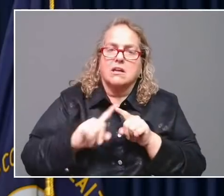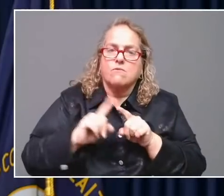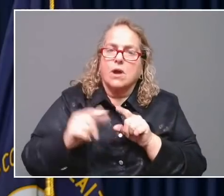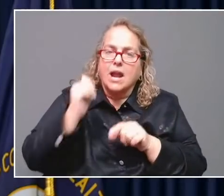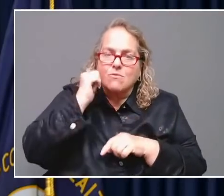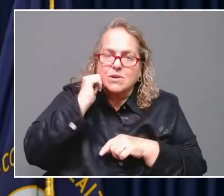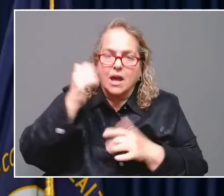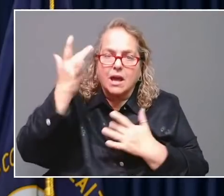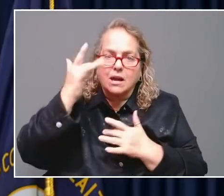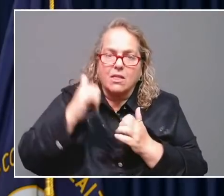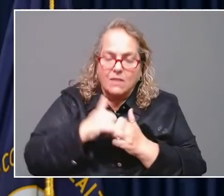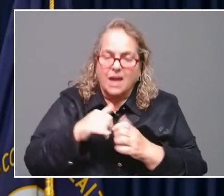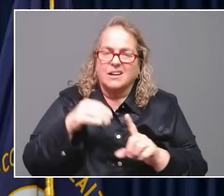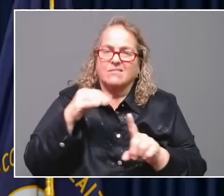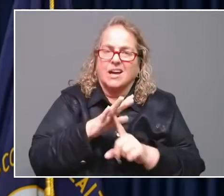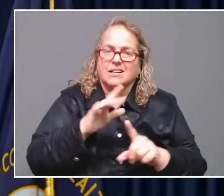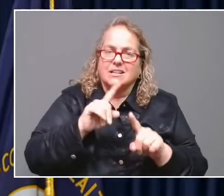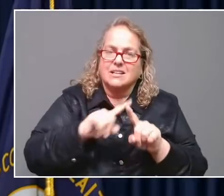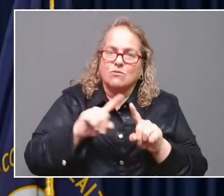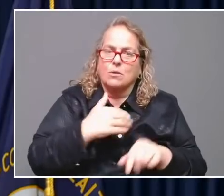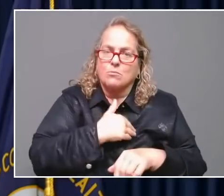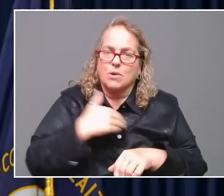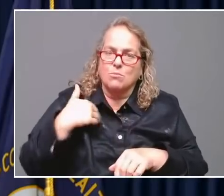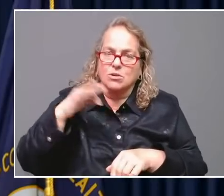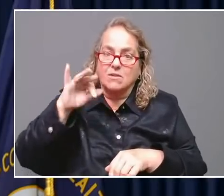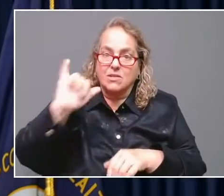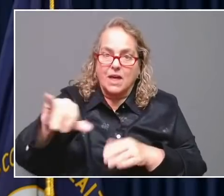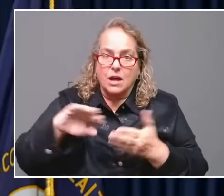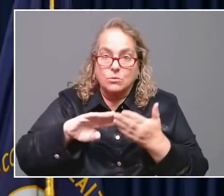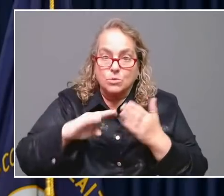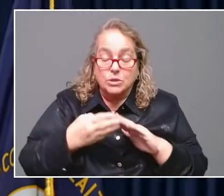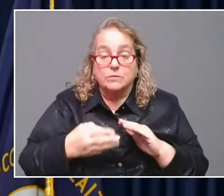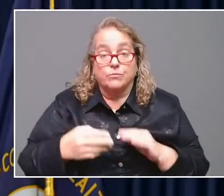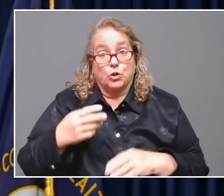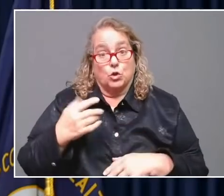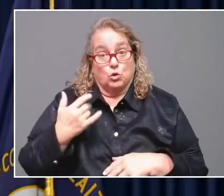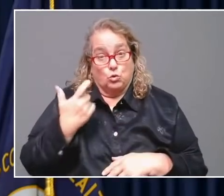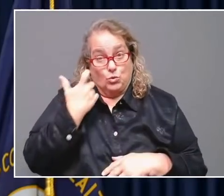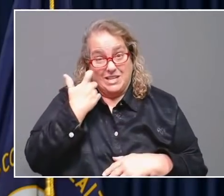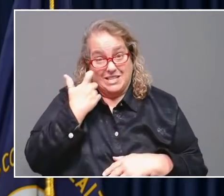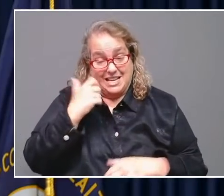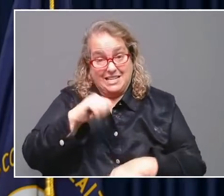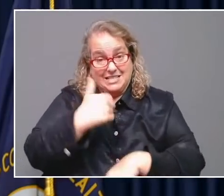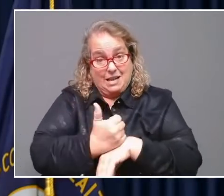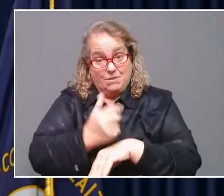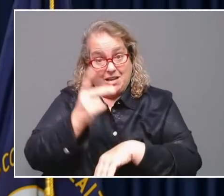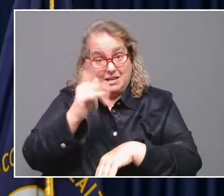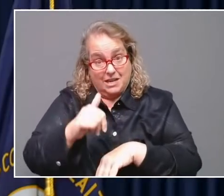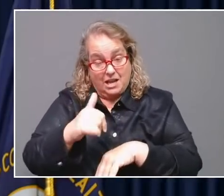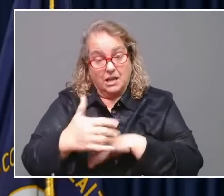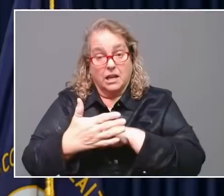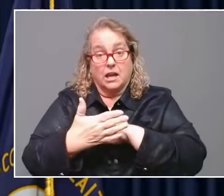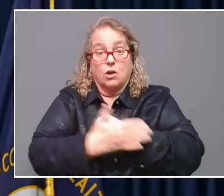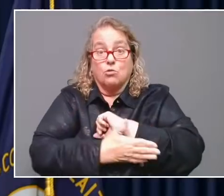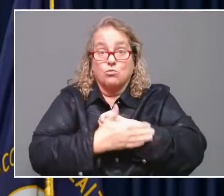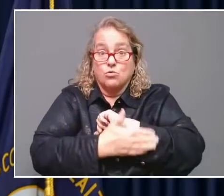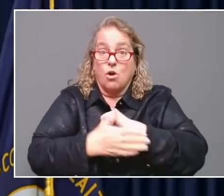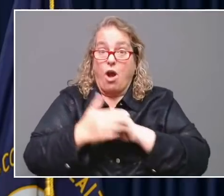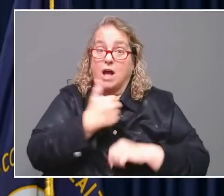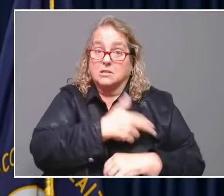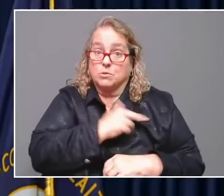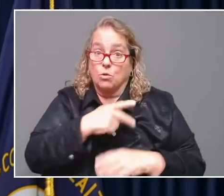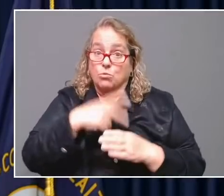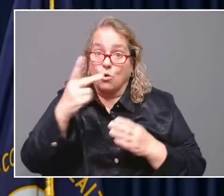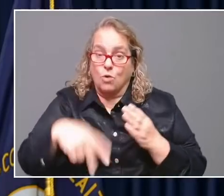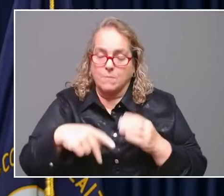those communities. The recently established Kentucky Rural Hospital Loan Program is making $20 million